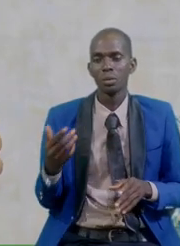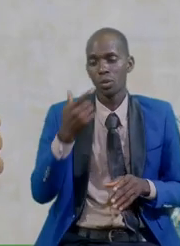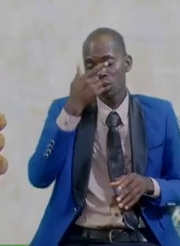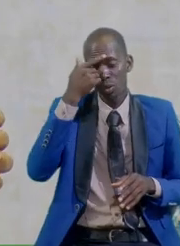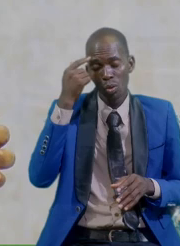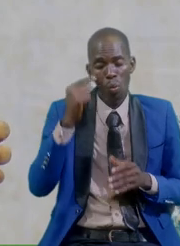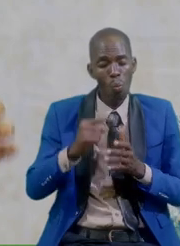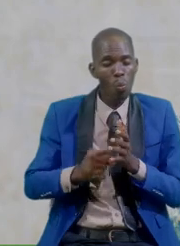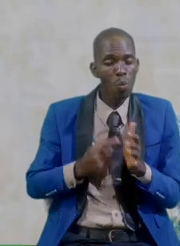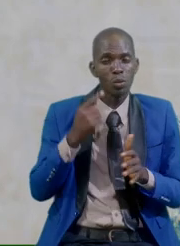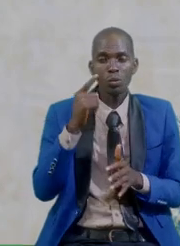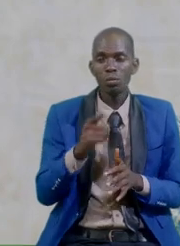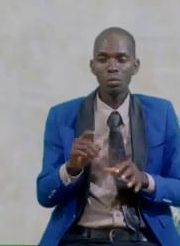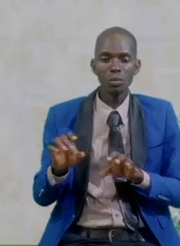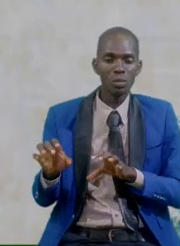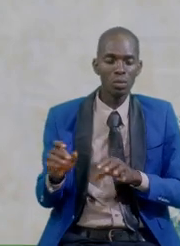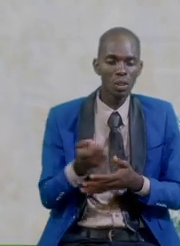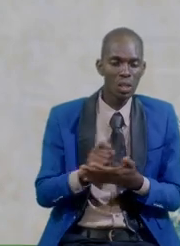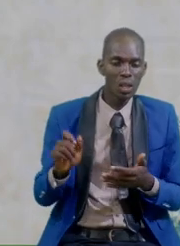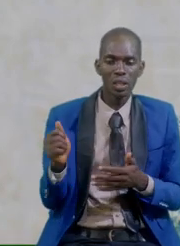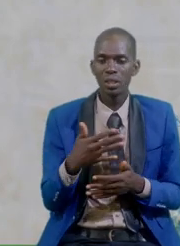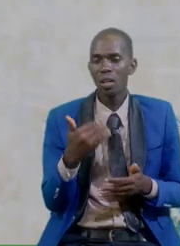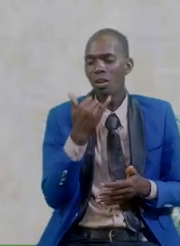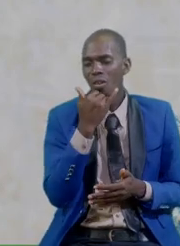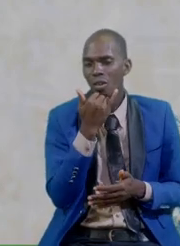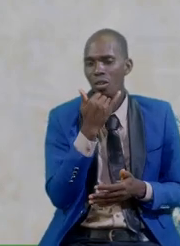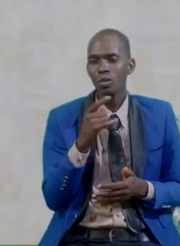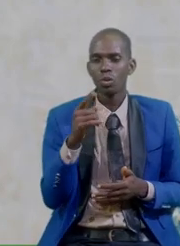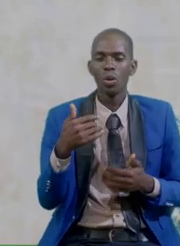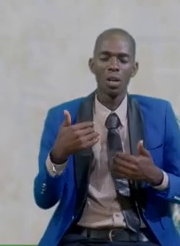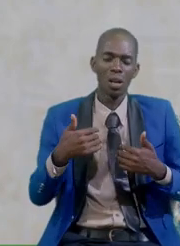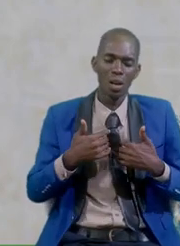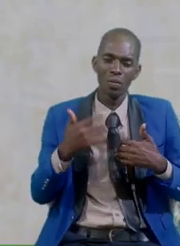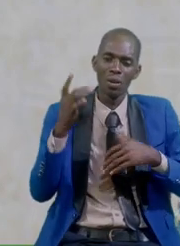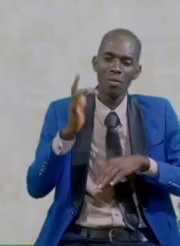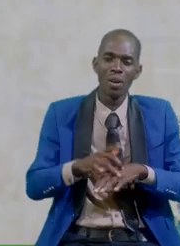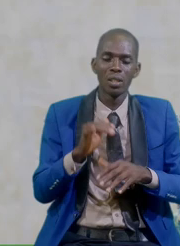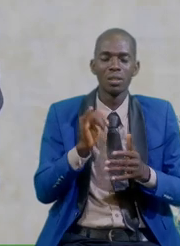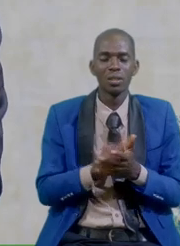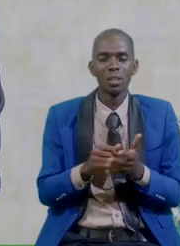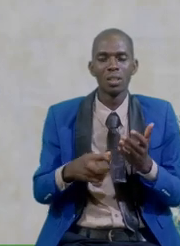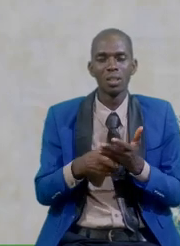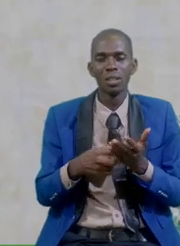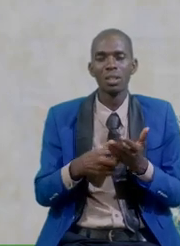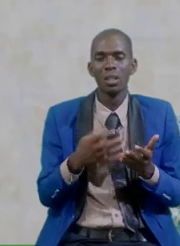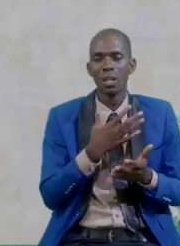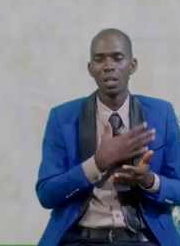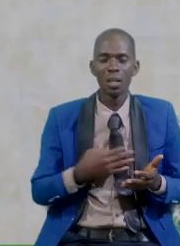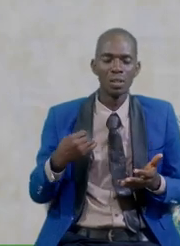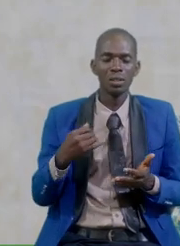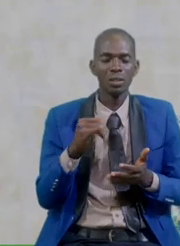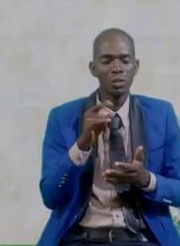anything wrongly, you have damaged that card and you are going to hinder us from